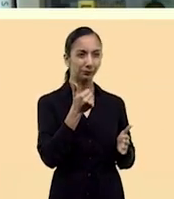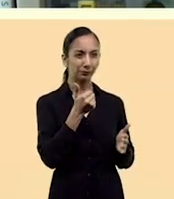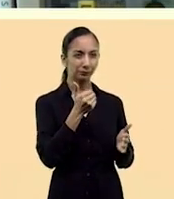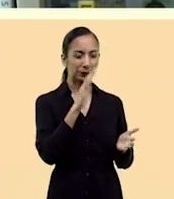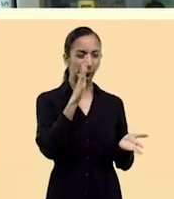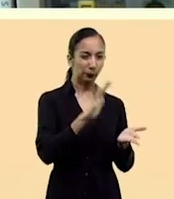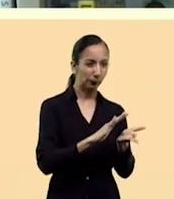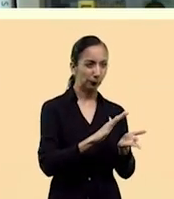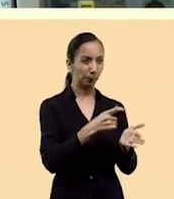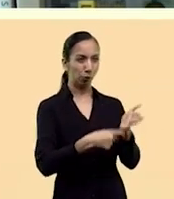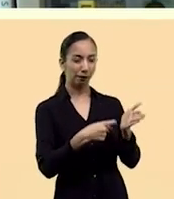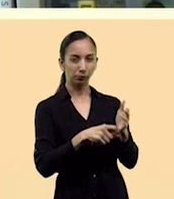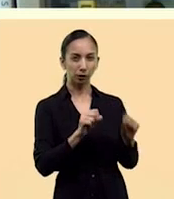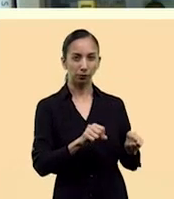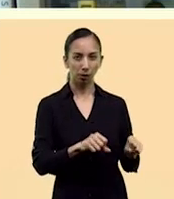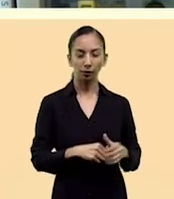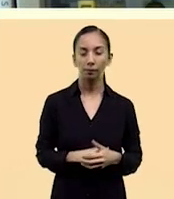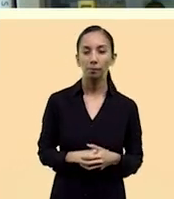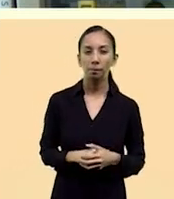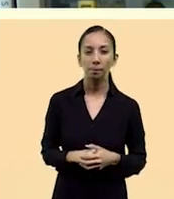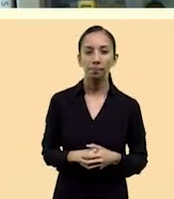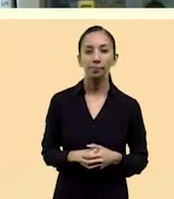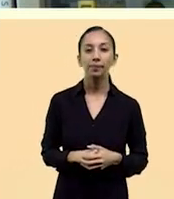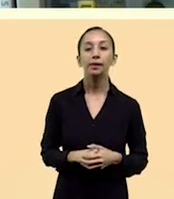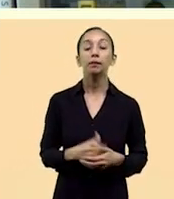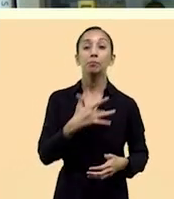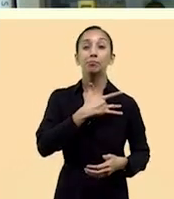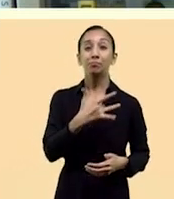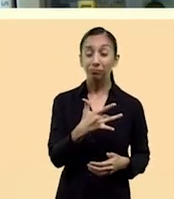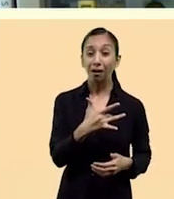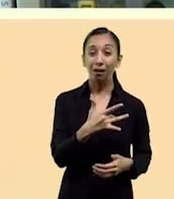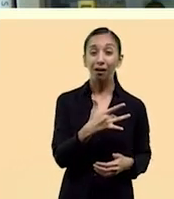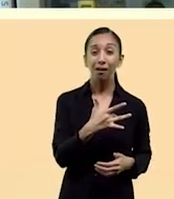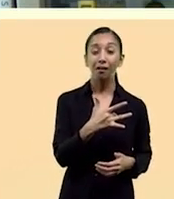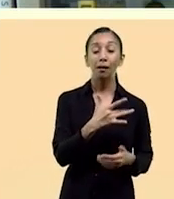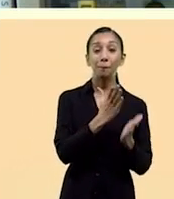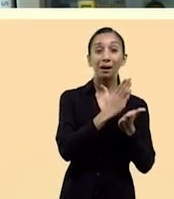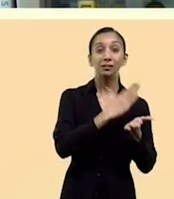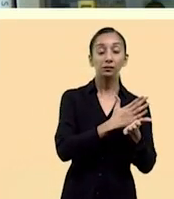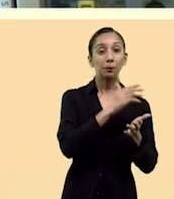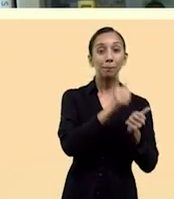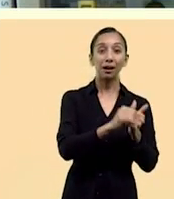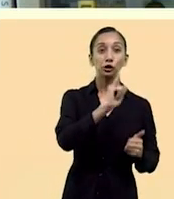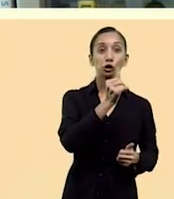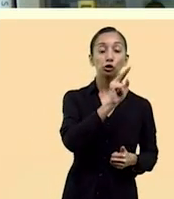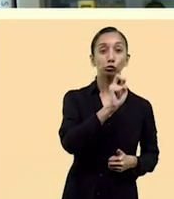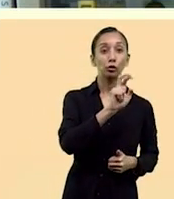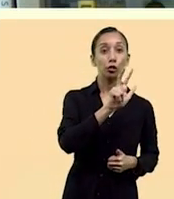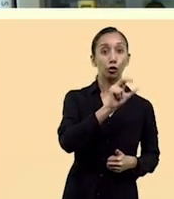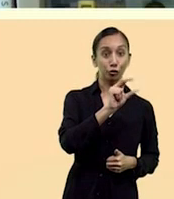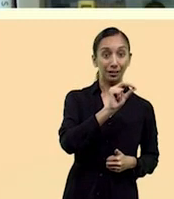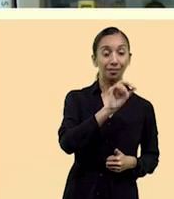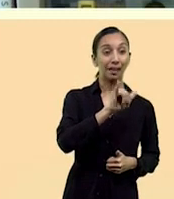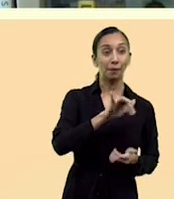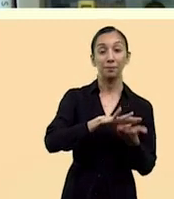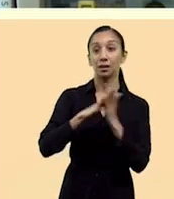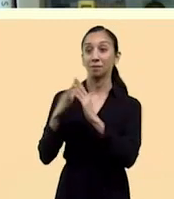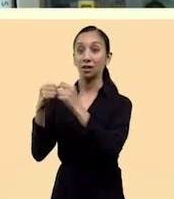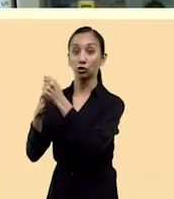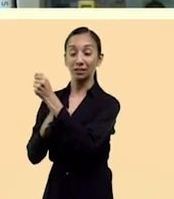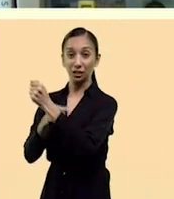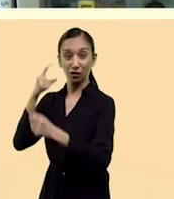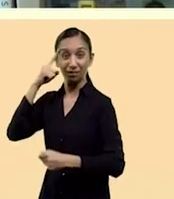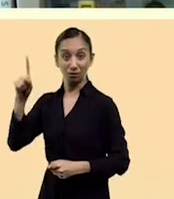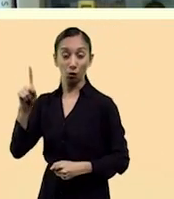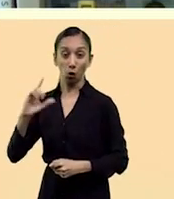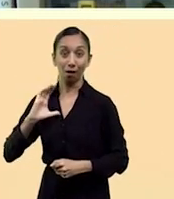In normal times, the state of California would pass a budget by June 30th, which provides the foundation for Los Angeles Unified's budget for the school year,